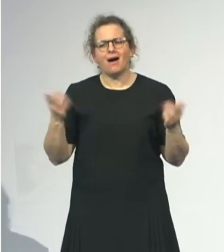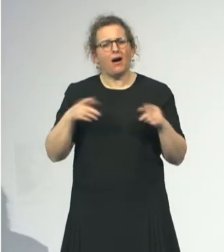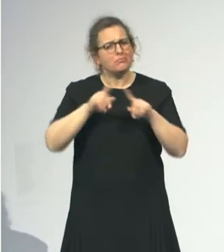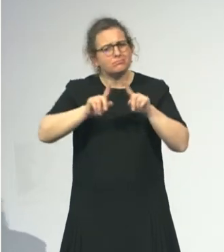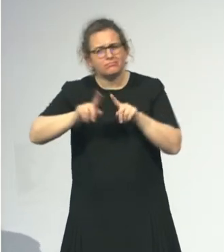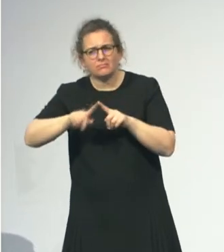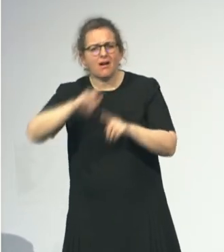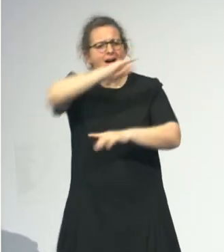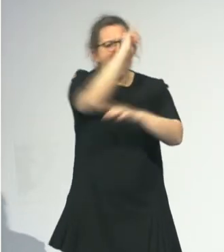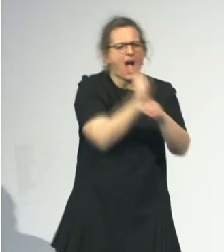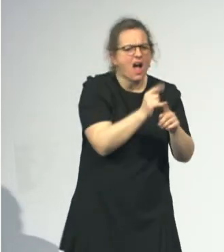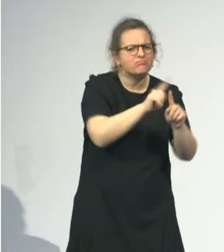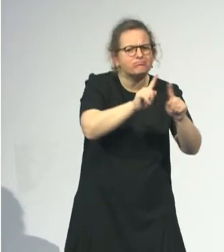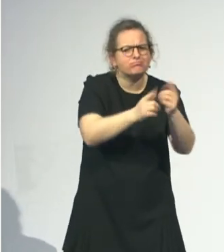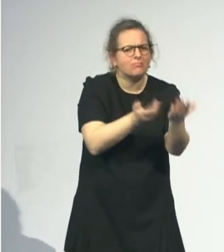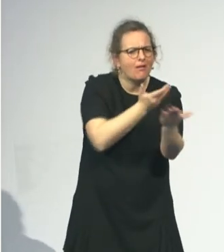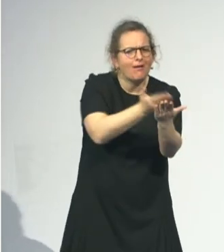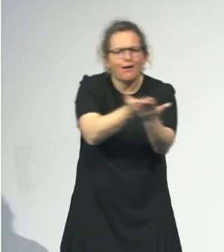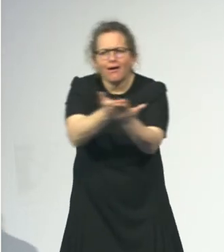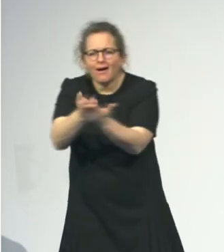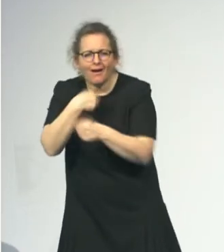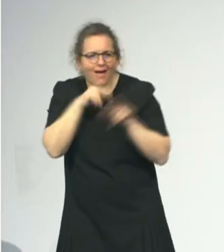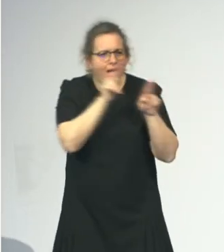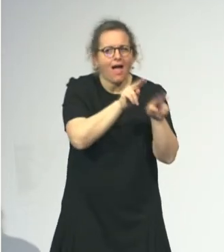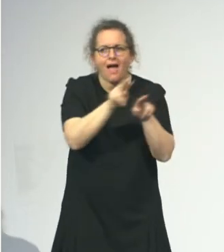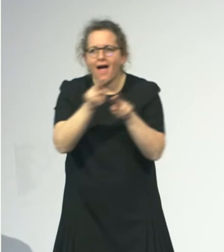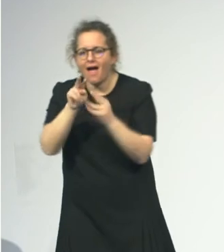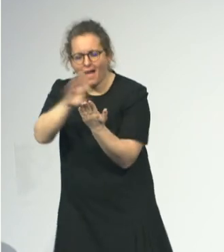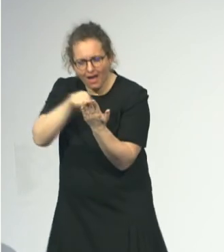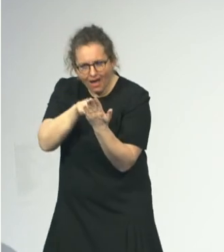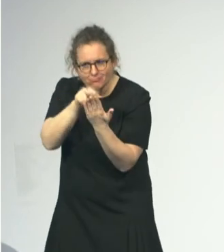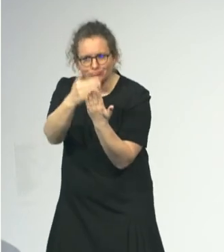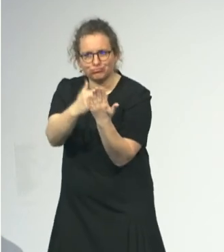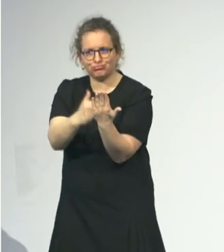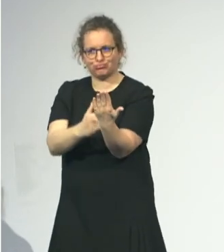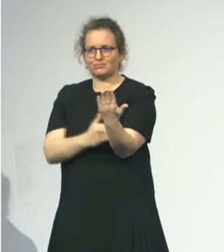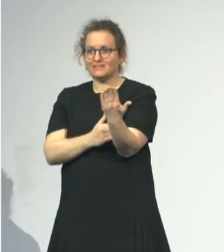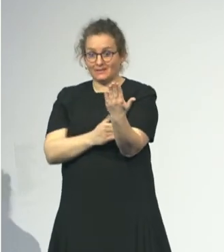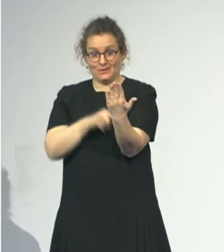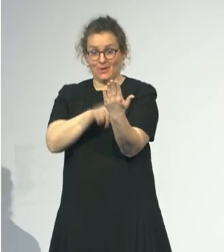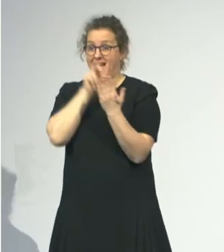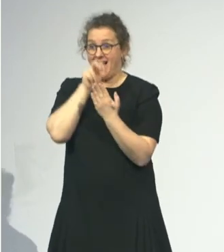the most, it was broadcasted in TV, the most biggest,